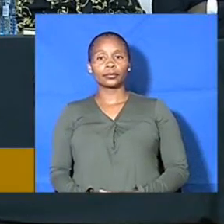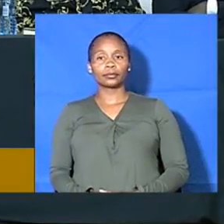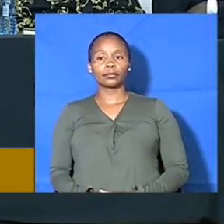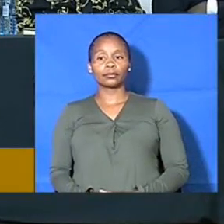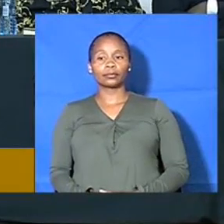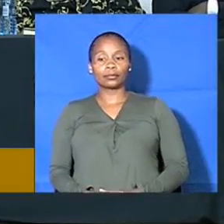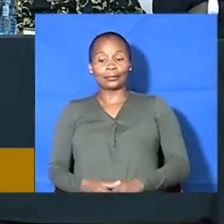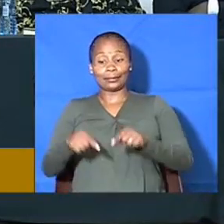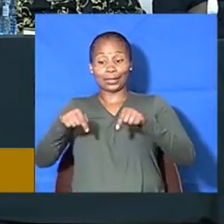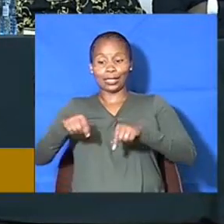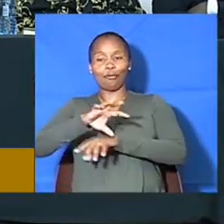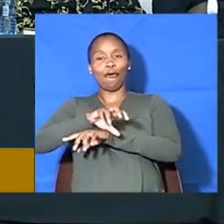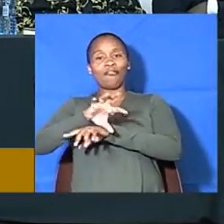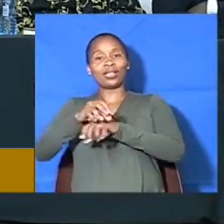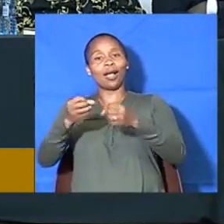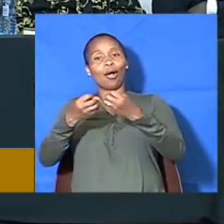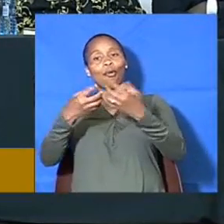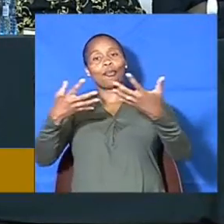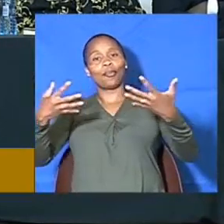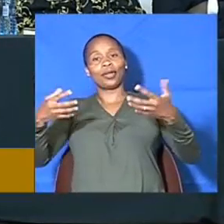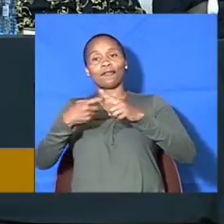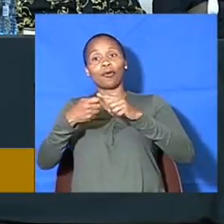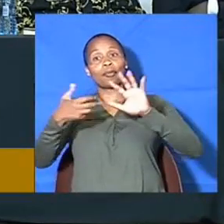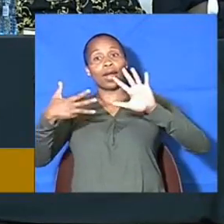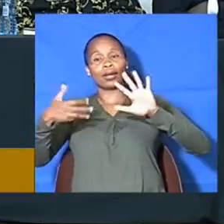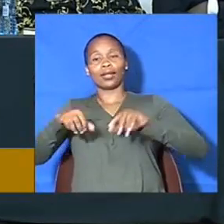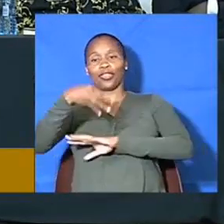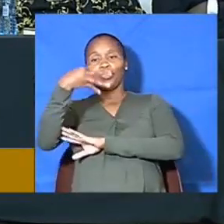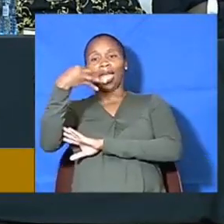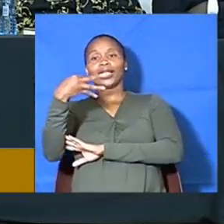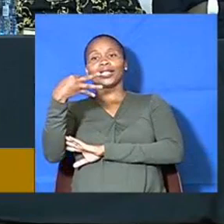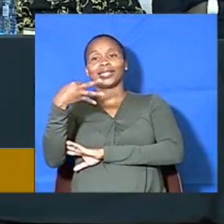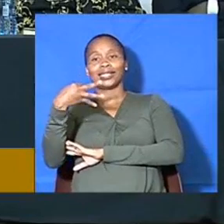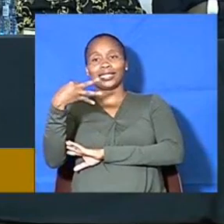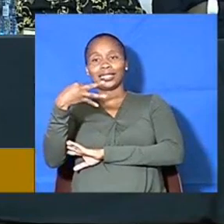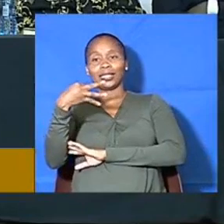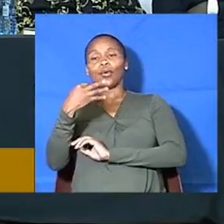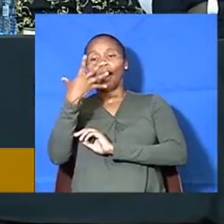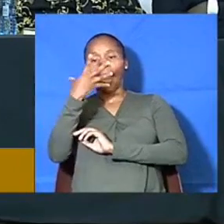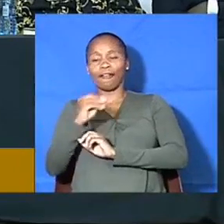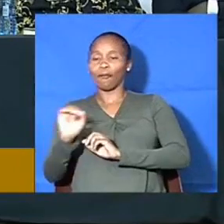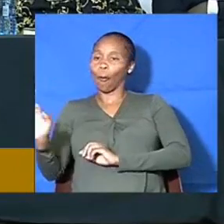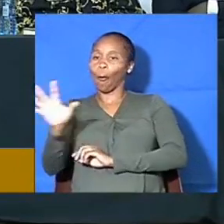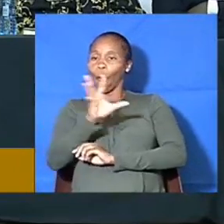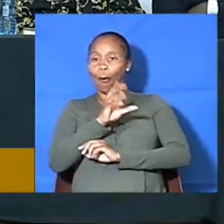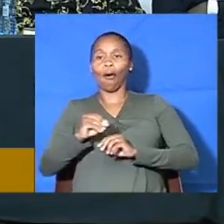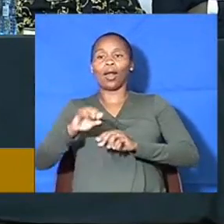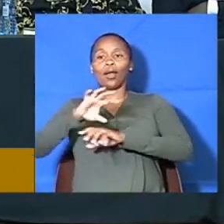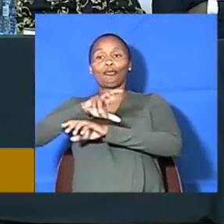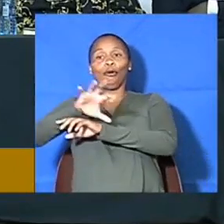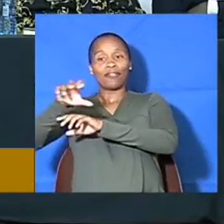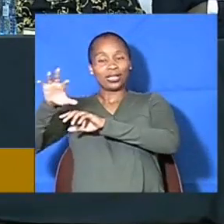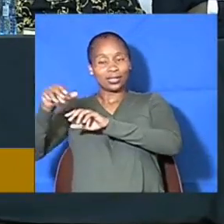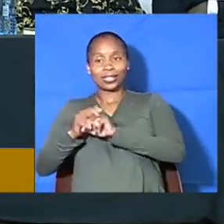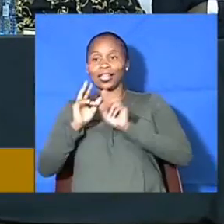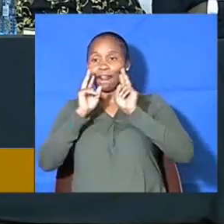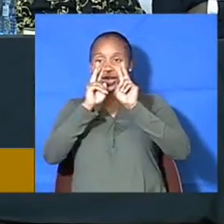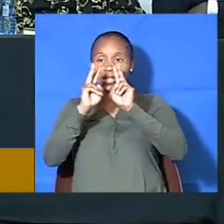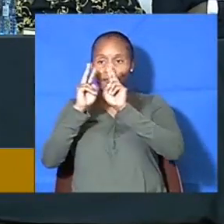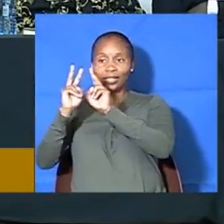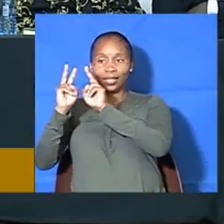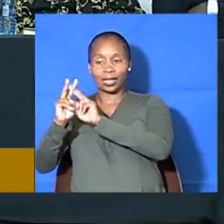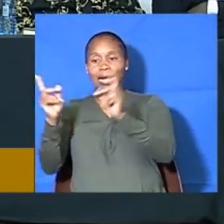emelela le bona re ba bone. Okay, delayed or not here yet. May I recognize